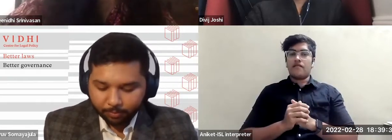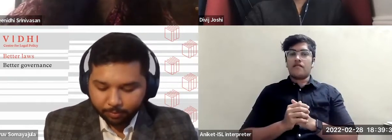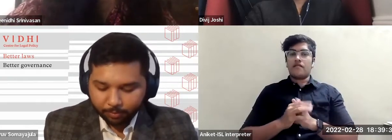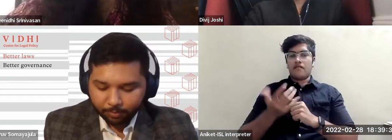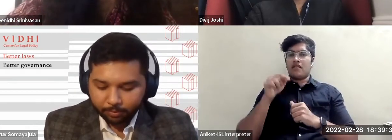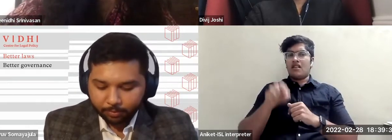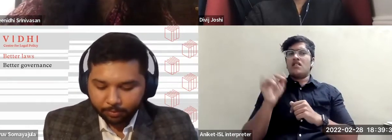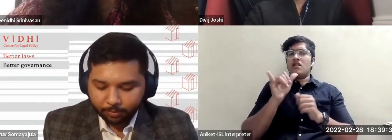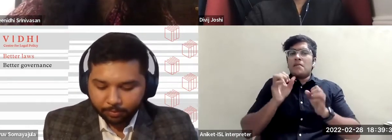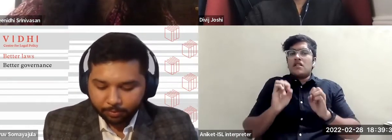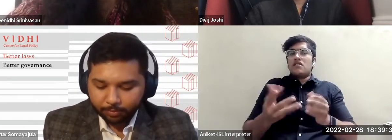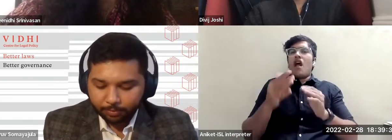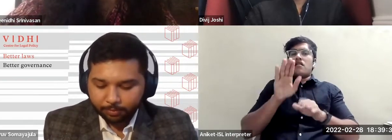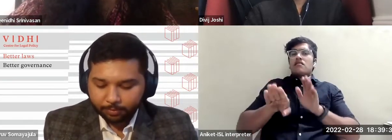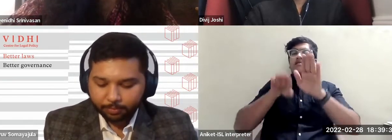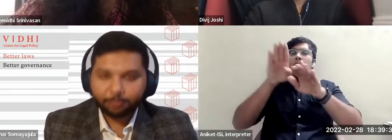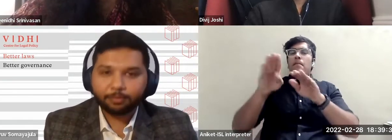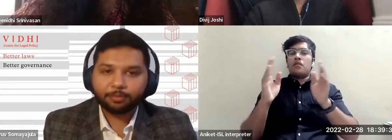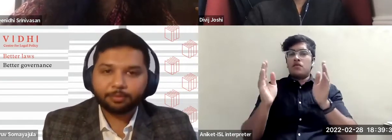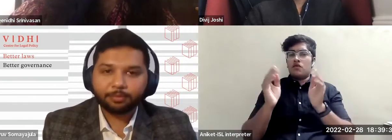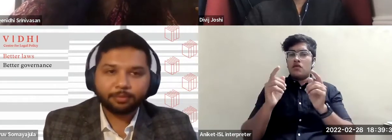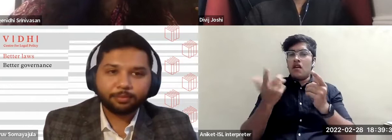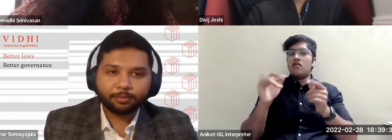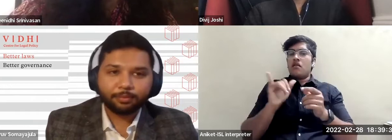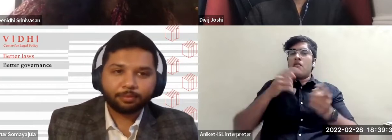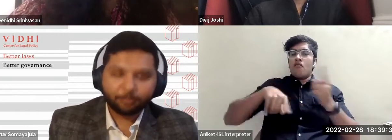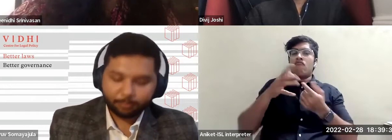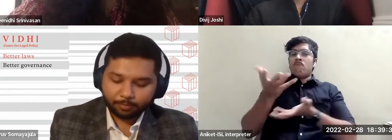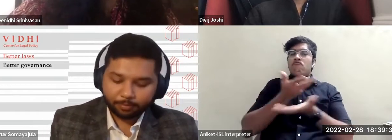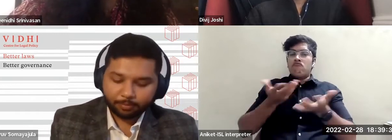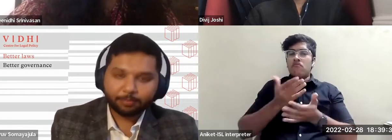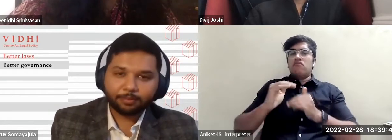a starting point. I mean, just in terms of what might be the